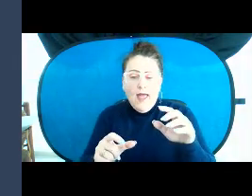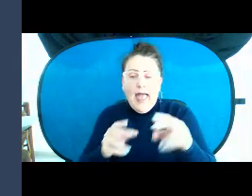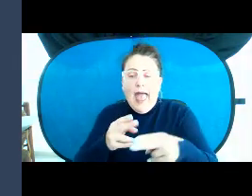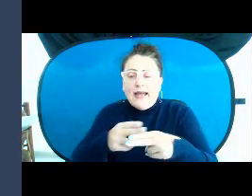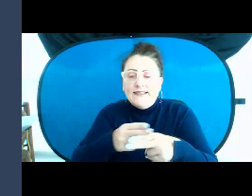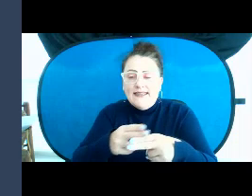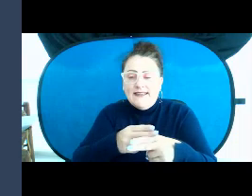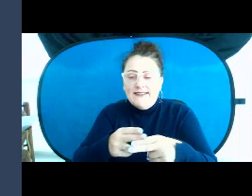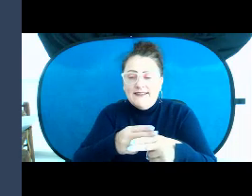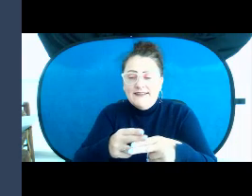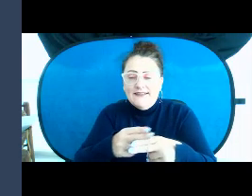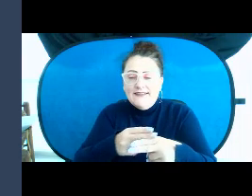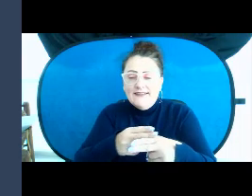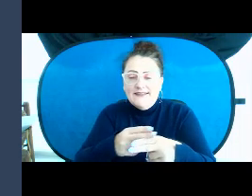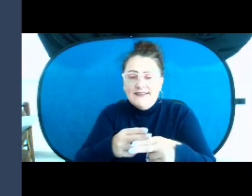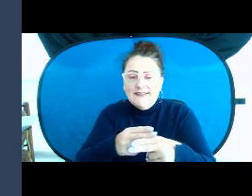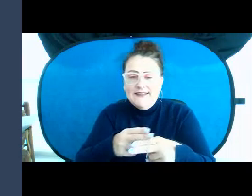Caltrans Division